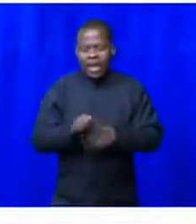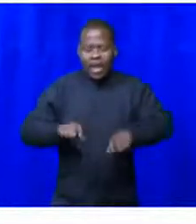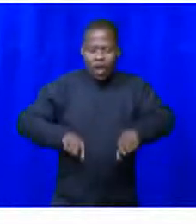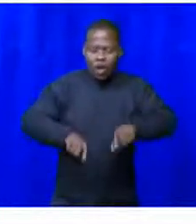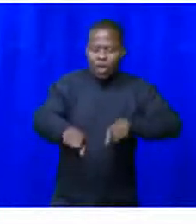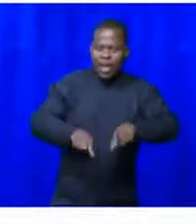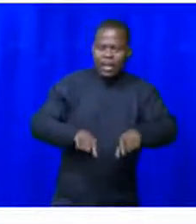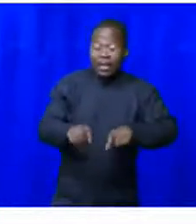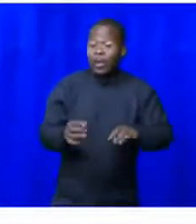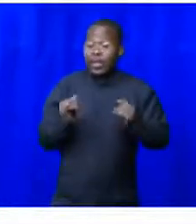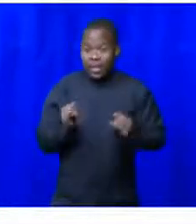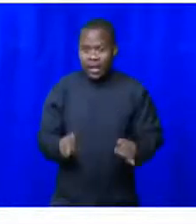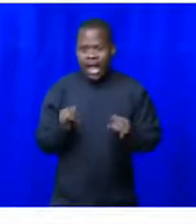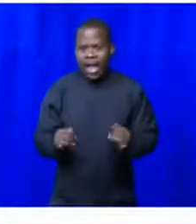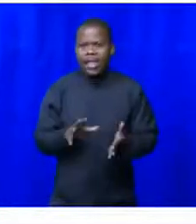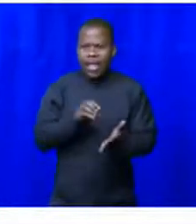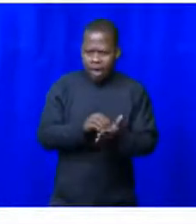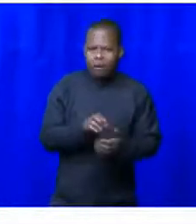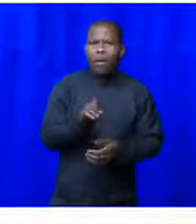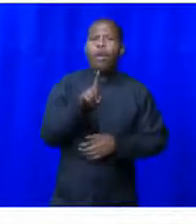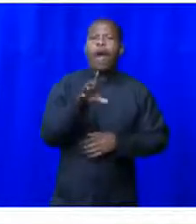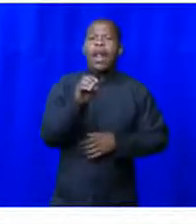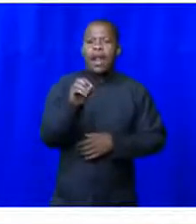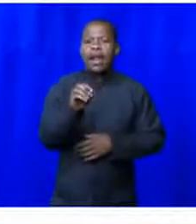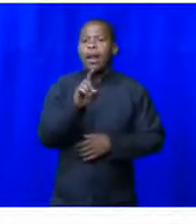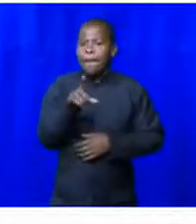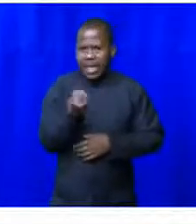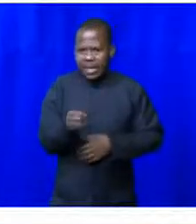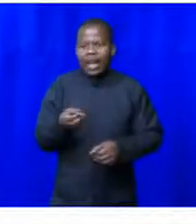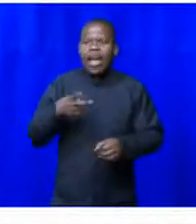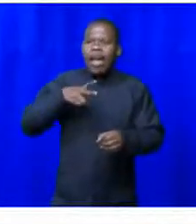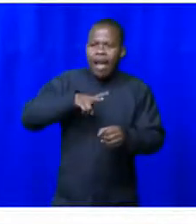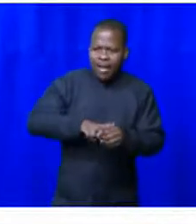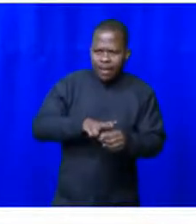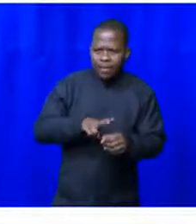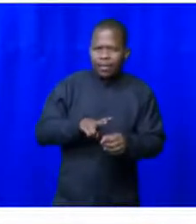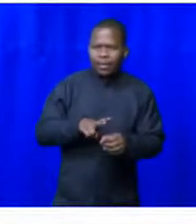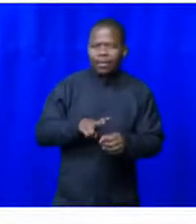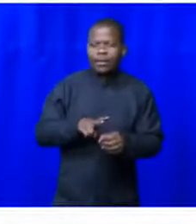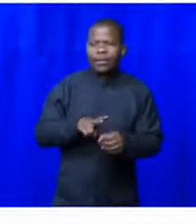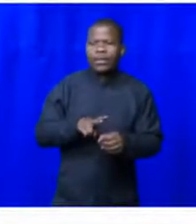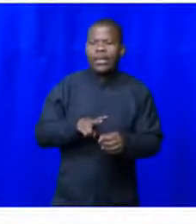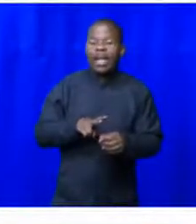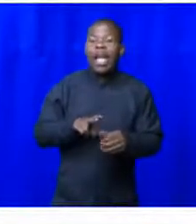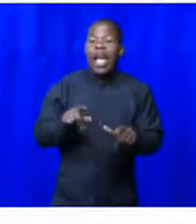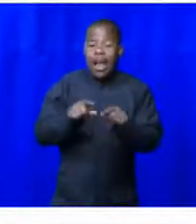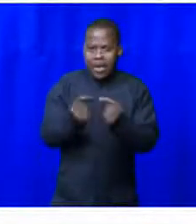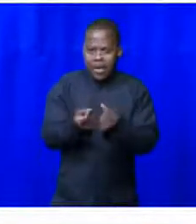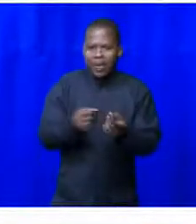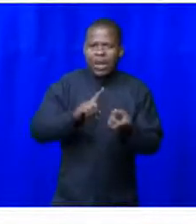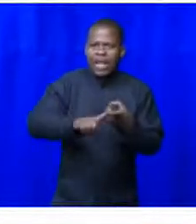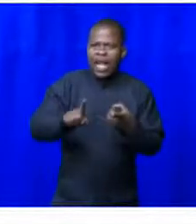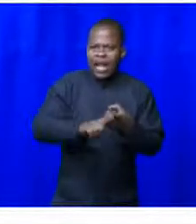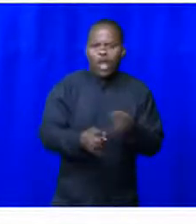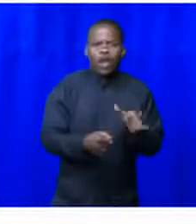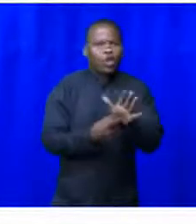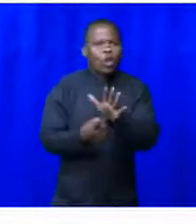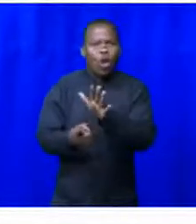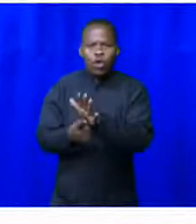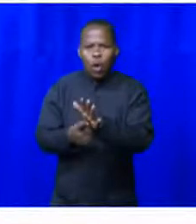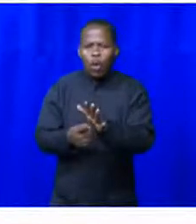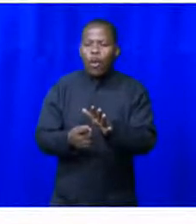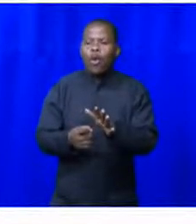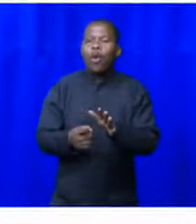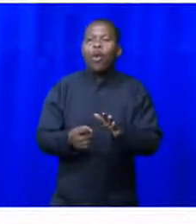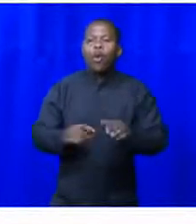in 100%+. And the boys are really showing a lot of positives